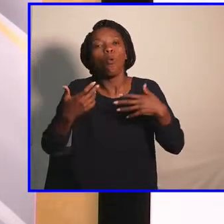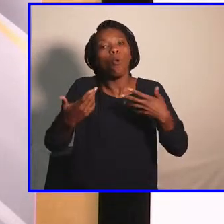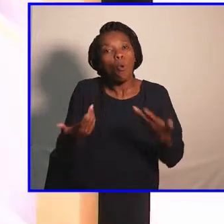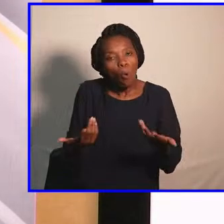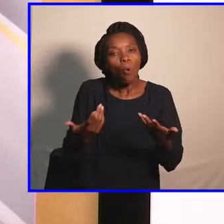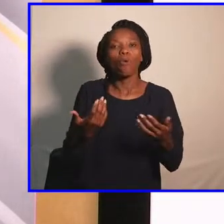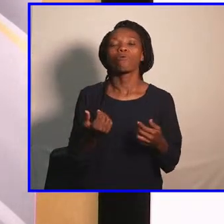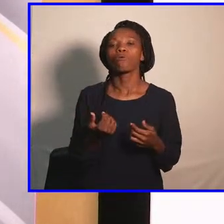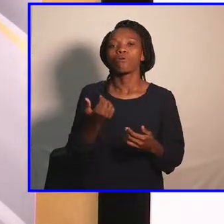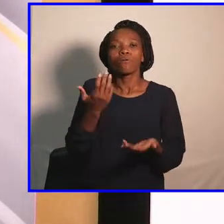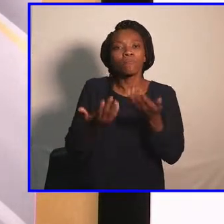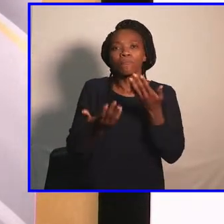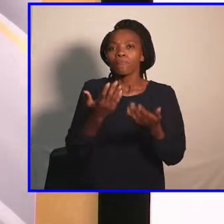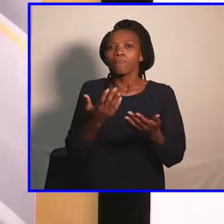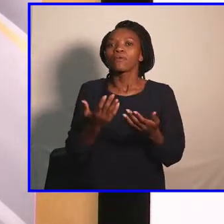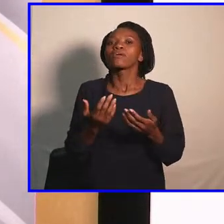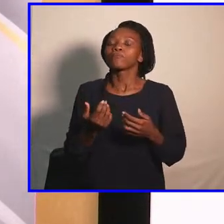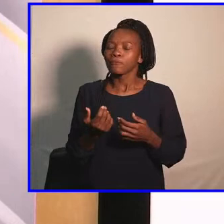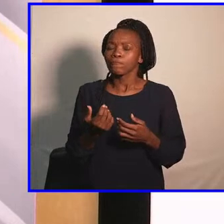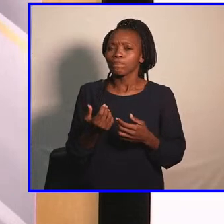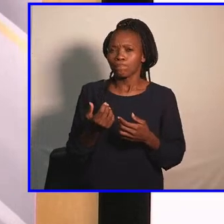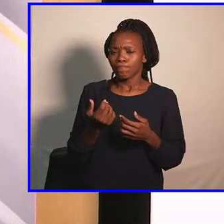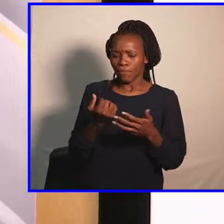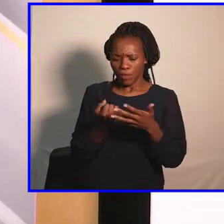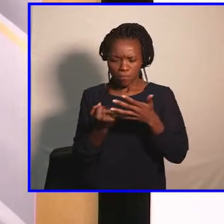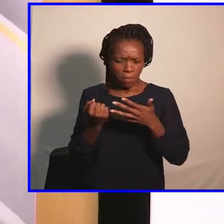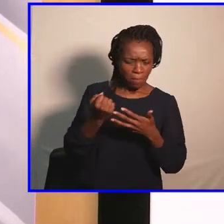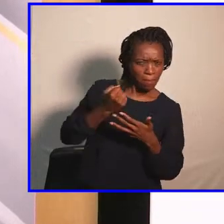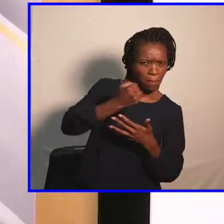or through reprioritization,